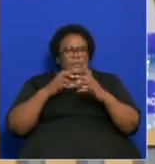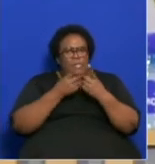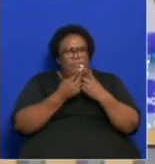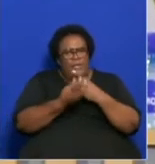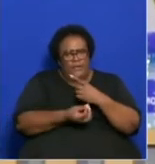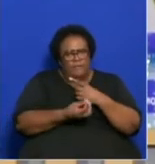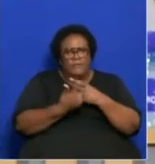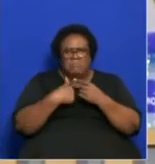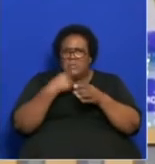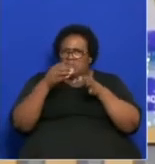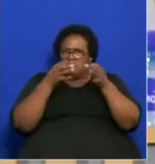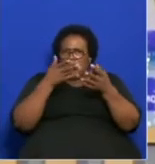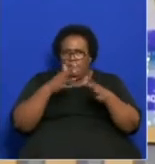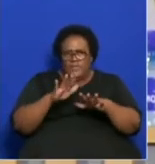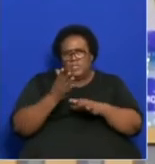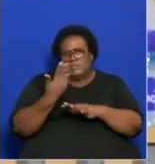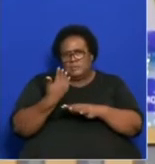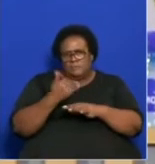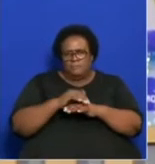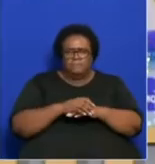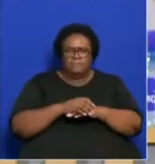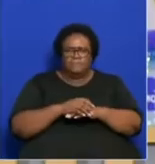I think